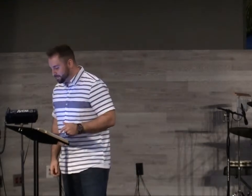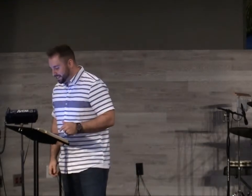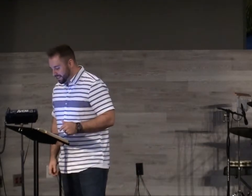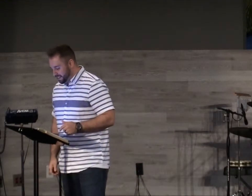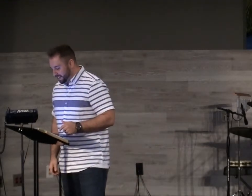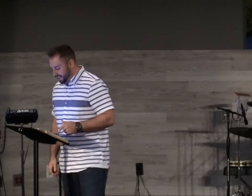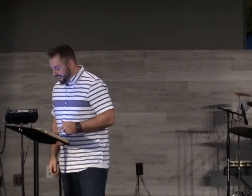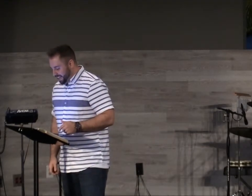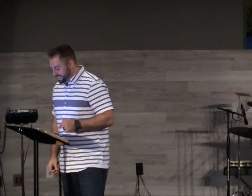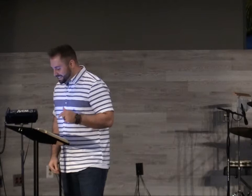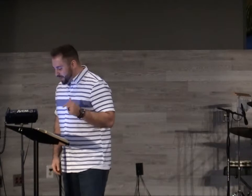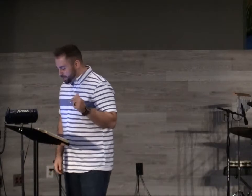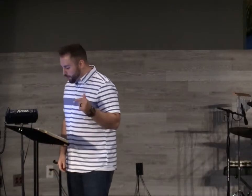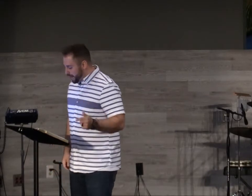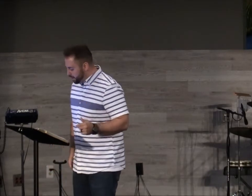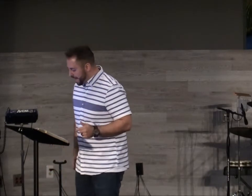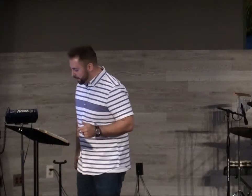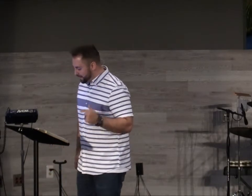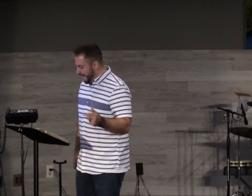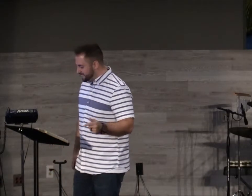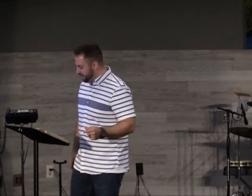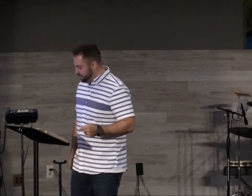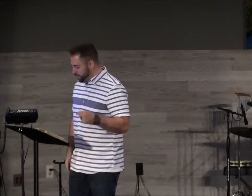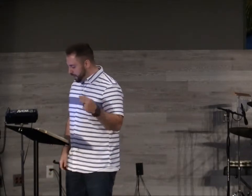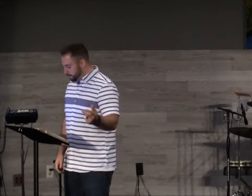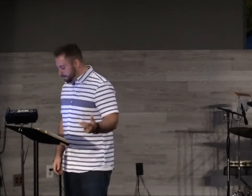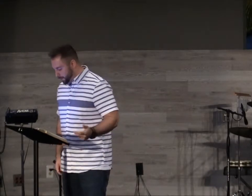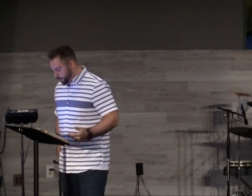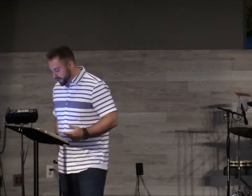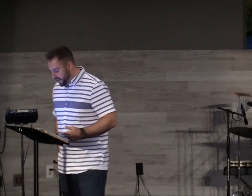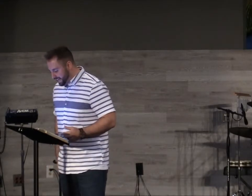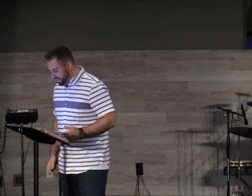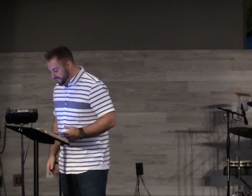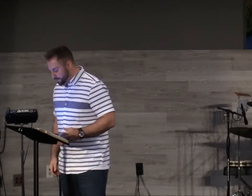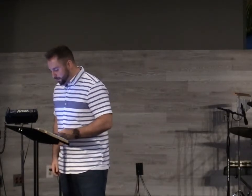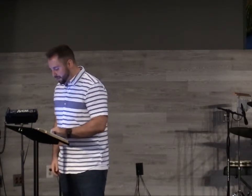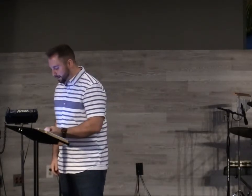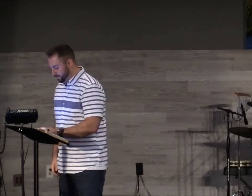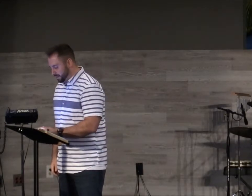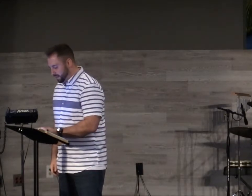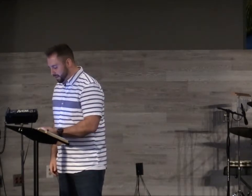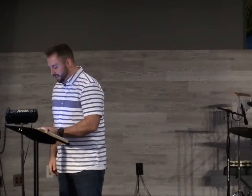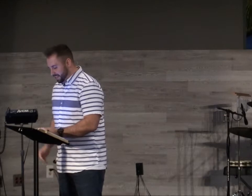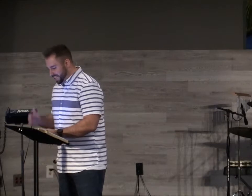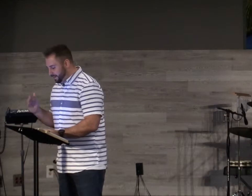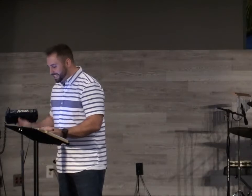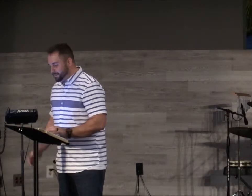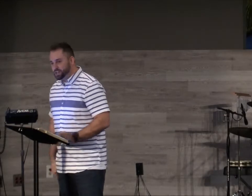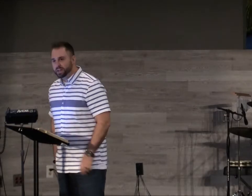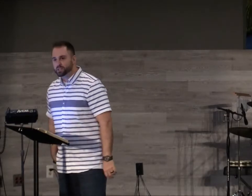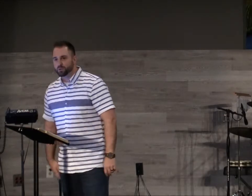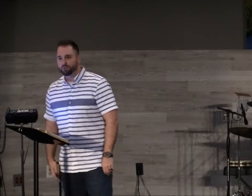says. It says, "And there was a great crowd of tax collectors and other people who were reclining at the table with them."